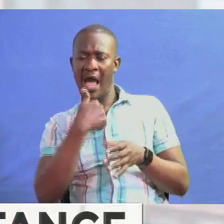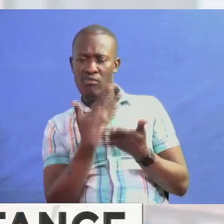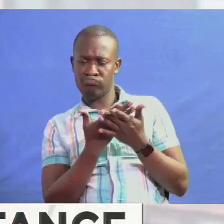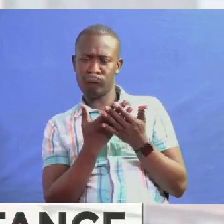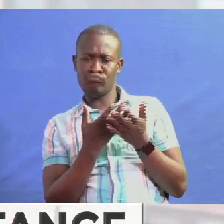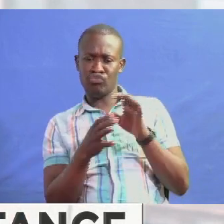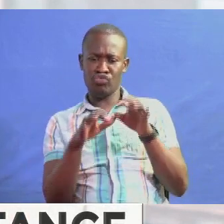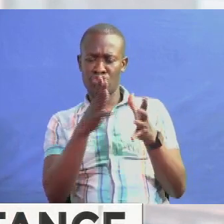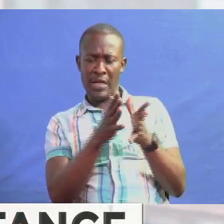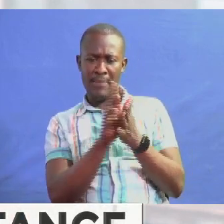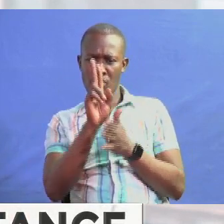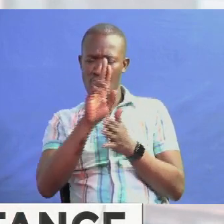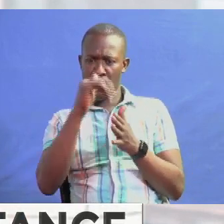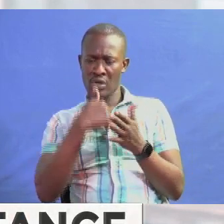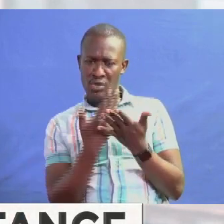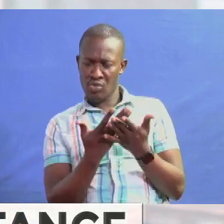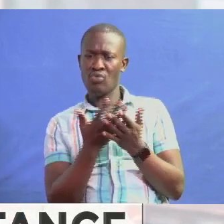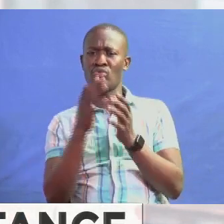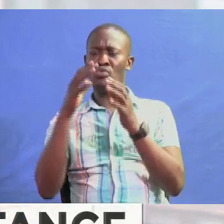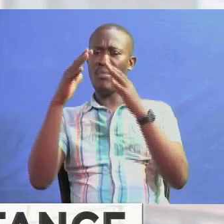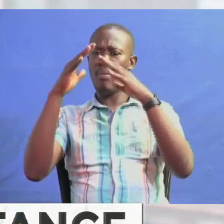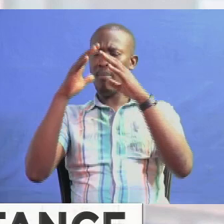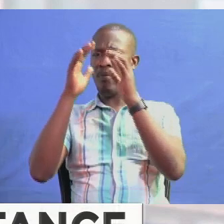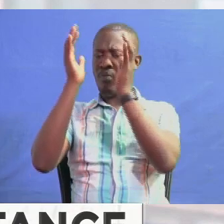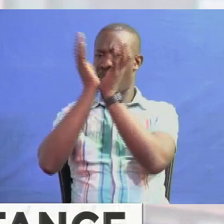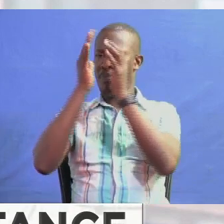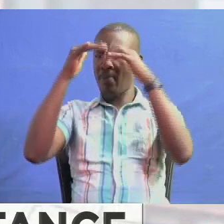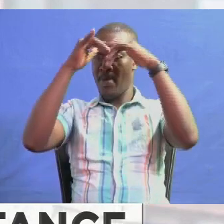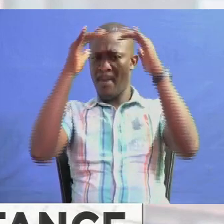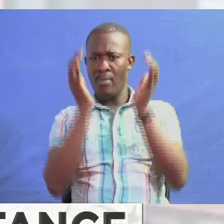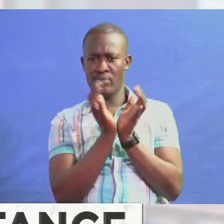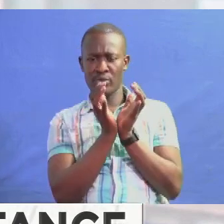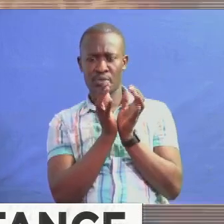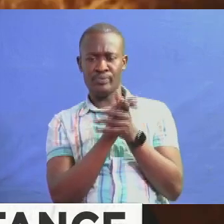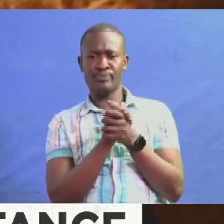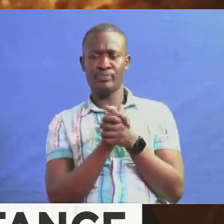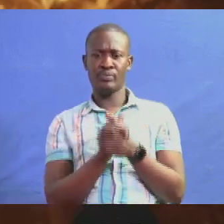scientists are using mushrooms to reduce wildfire risks organically.